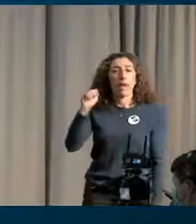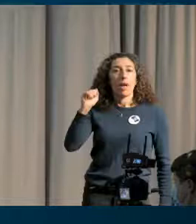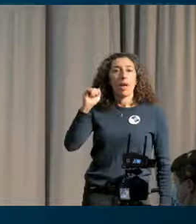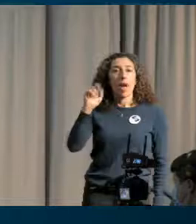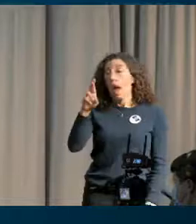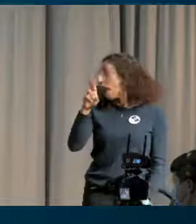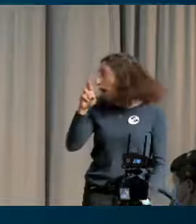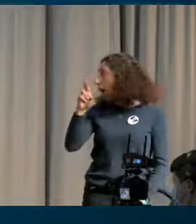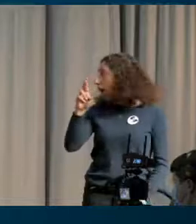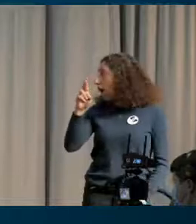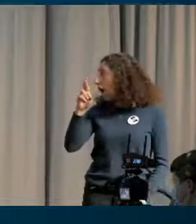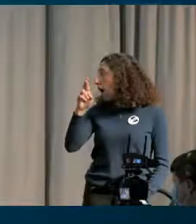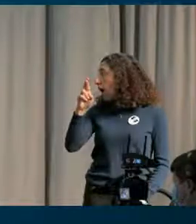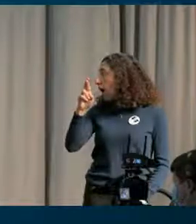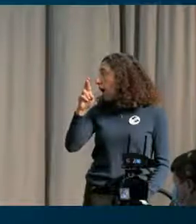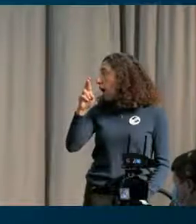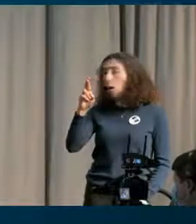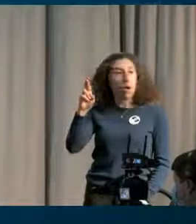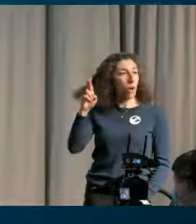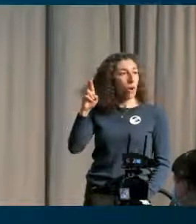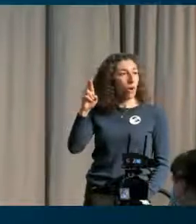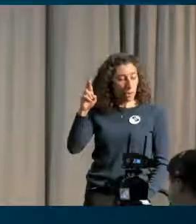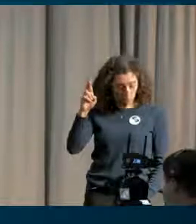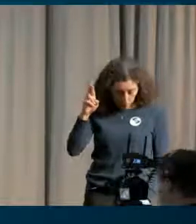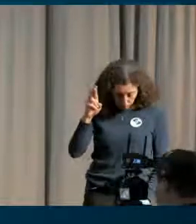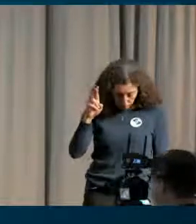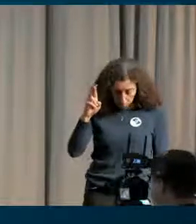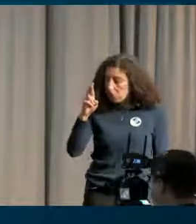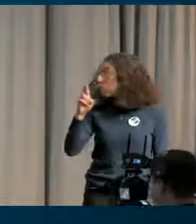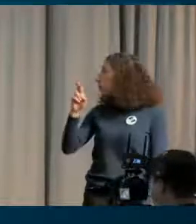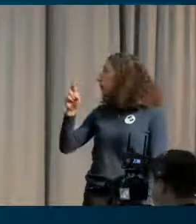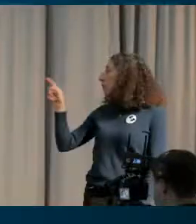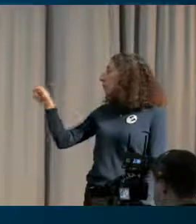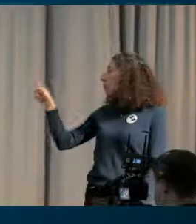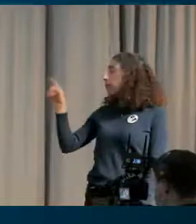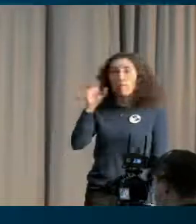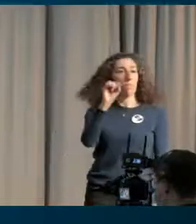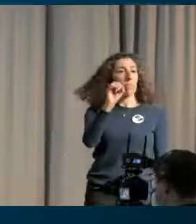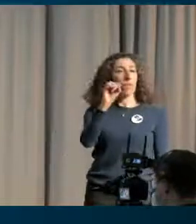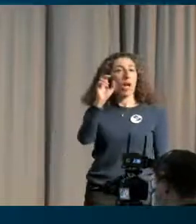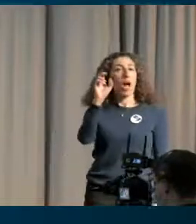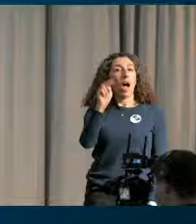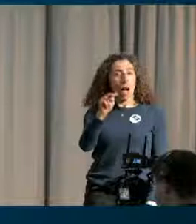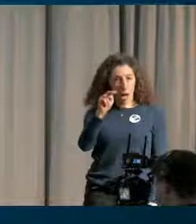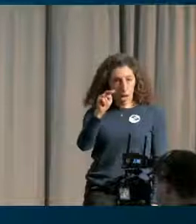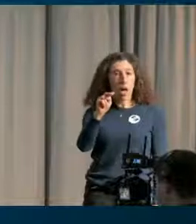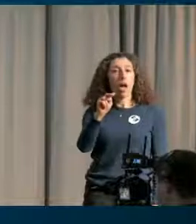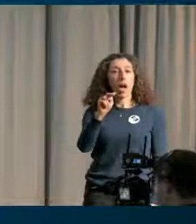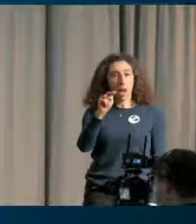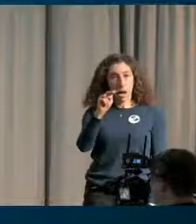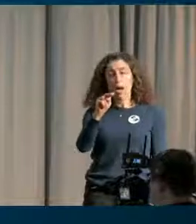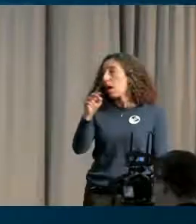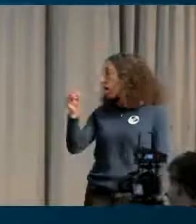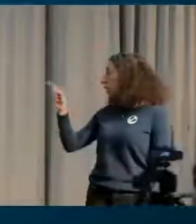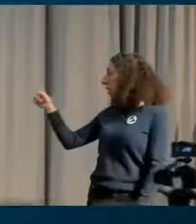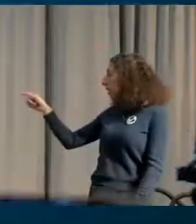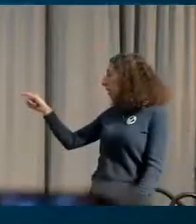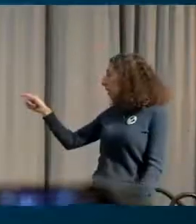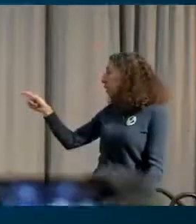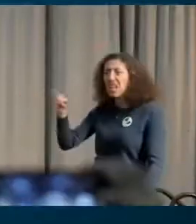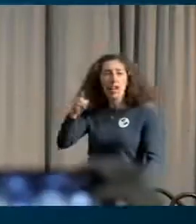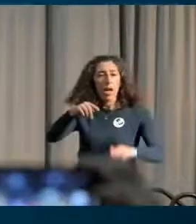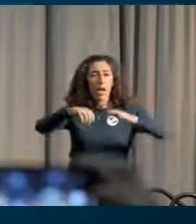bell jar. So let's see. I'm going to try turning Zip on. And Zip is on right now, but Zip is having